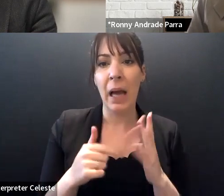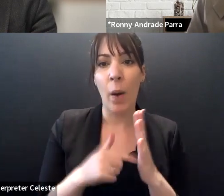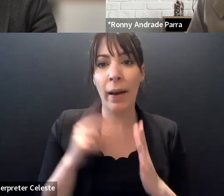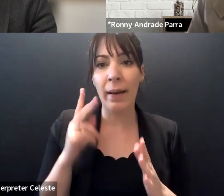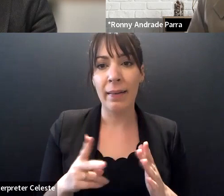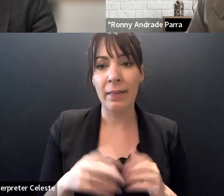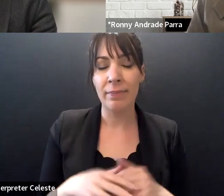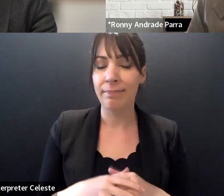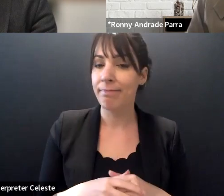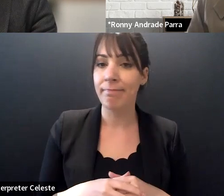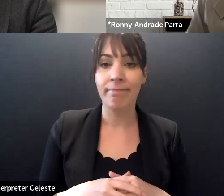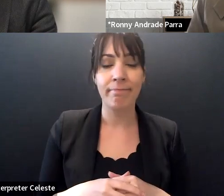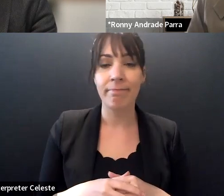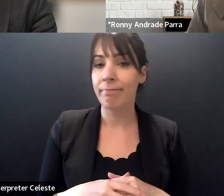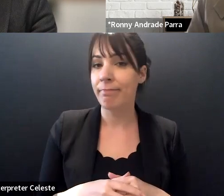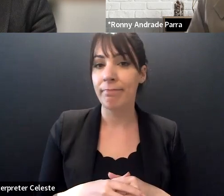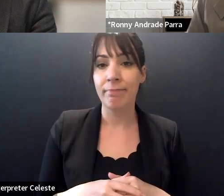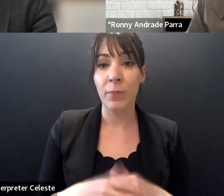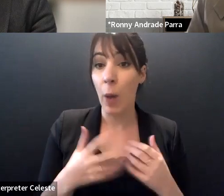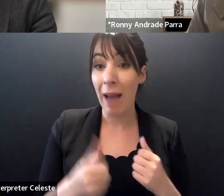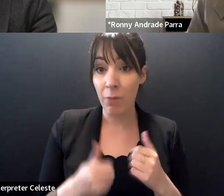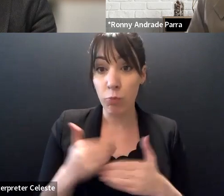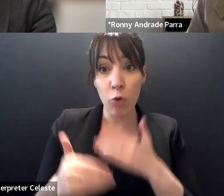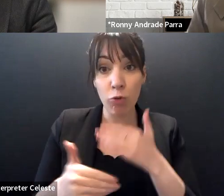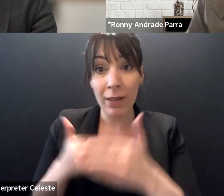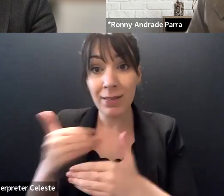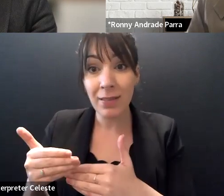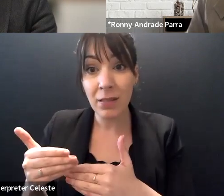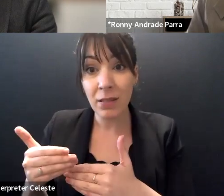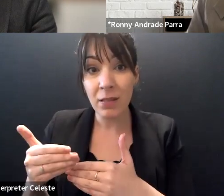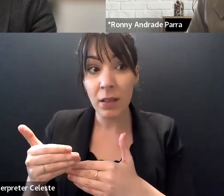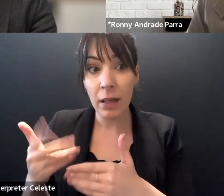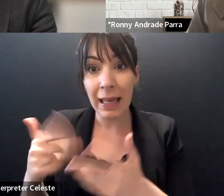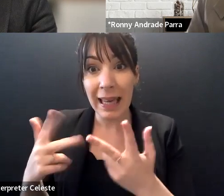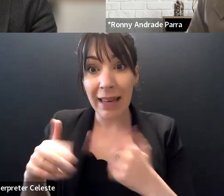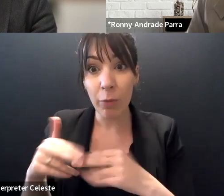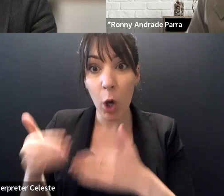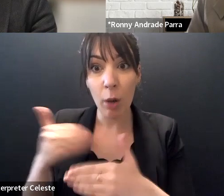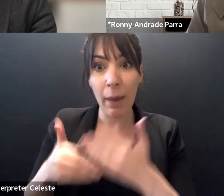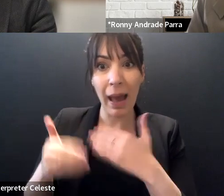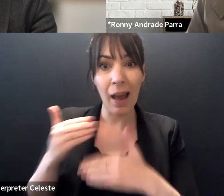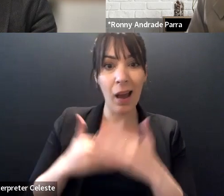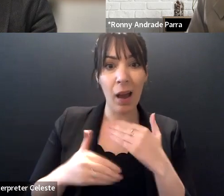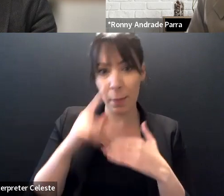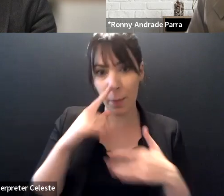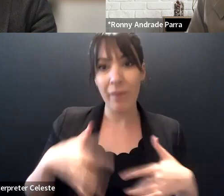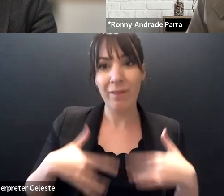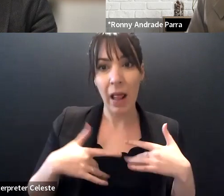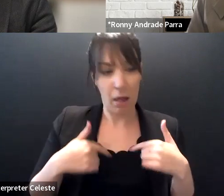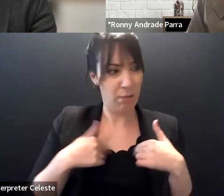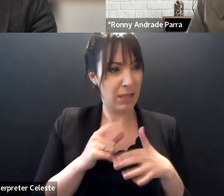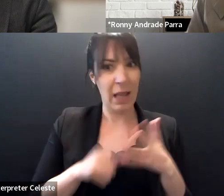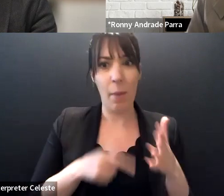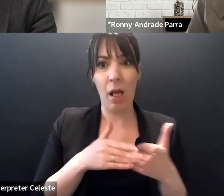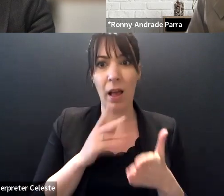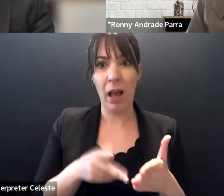As we regress from the progress that has been made, people are being disabled again. People are being disadvantaged. So that's what I wanted to say.